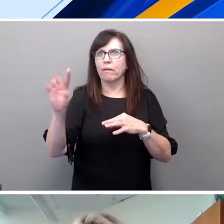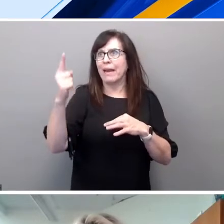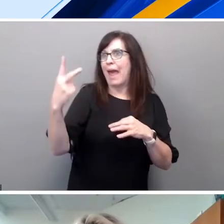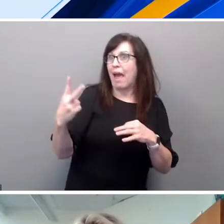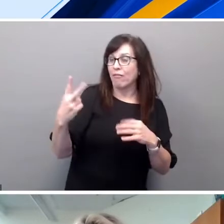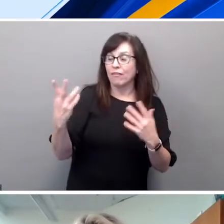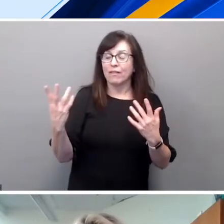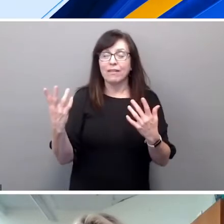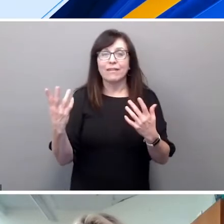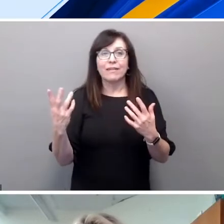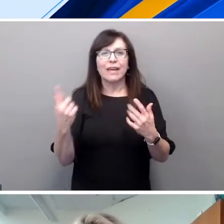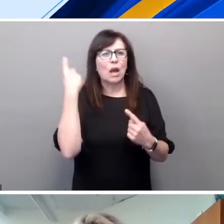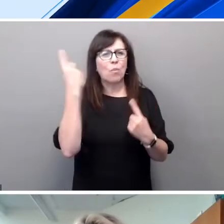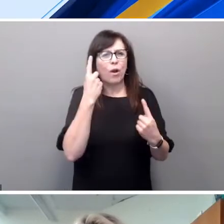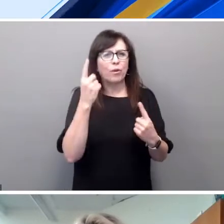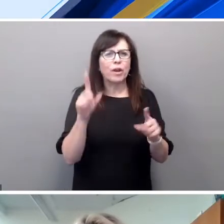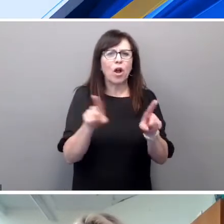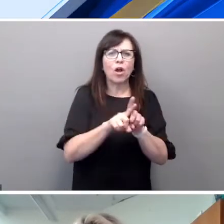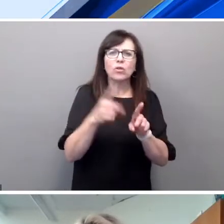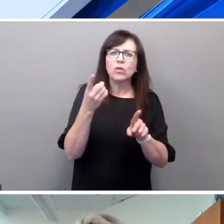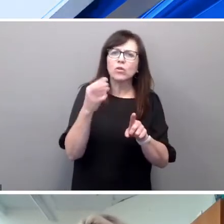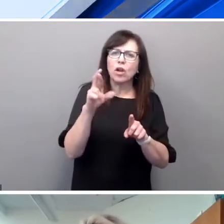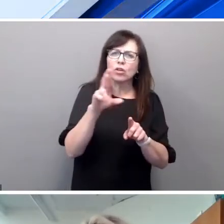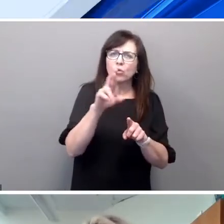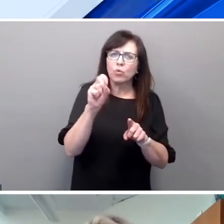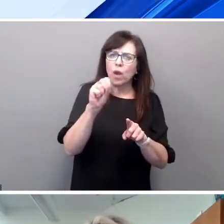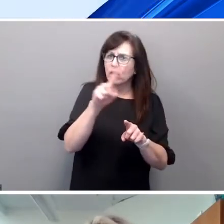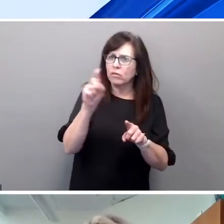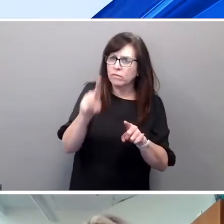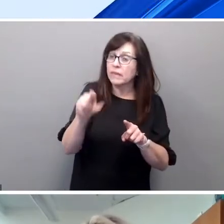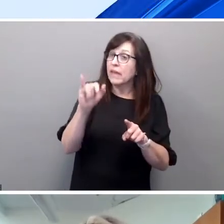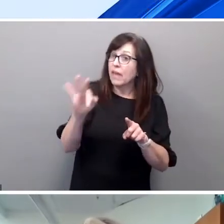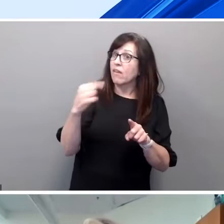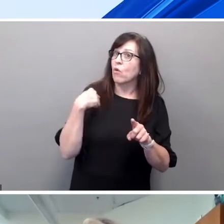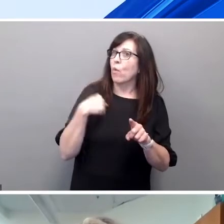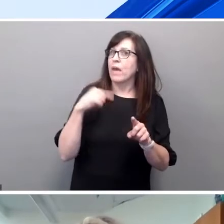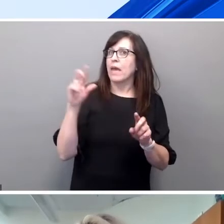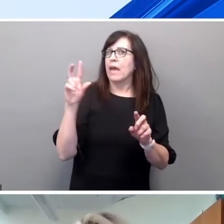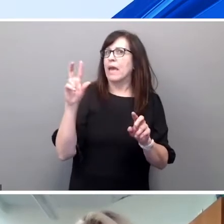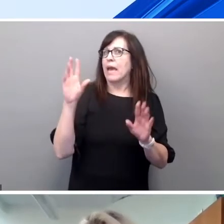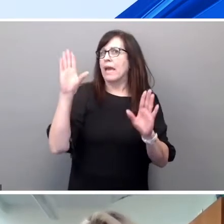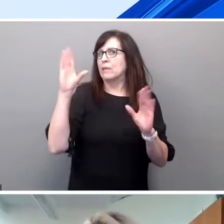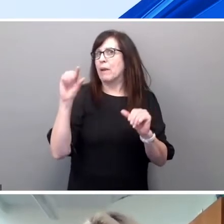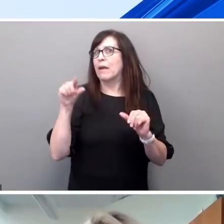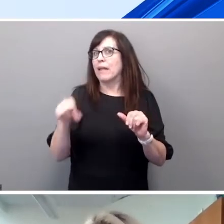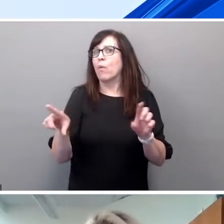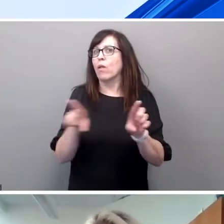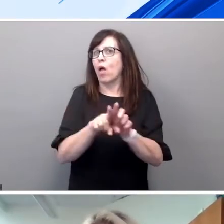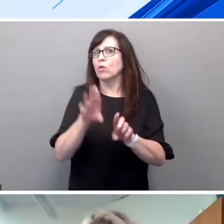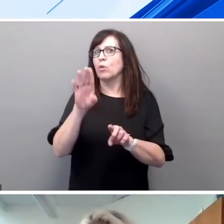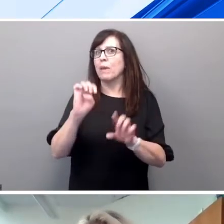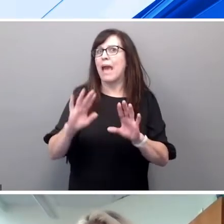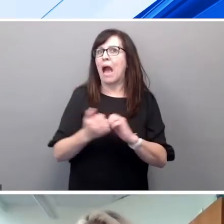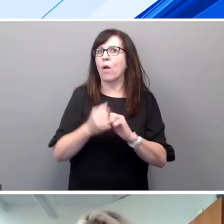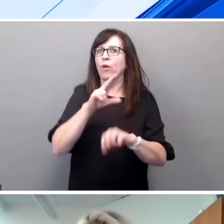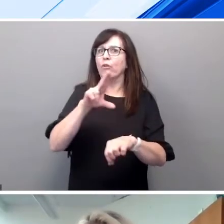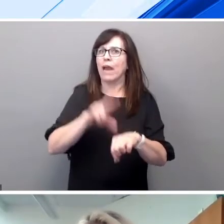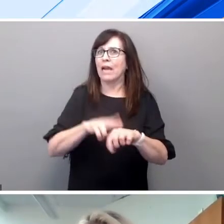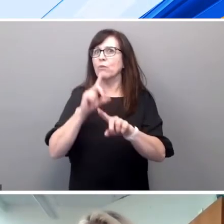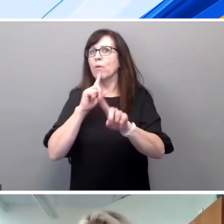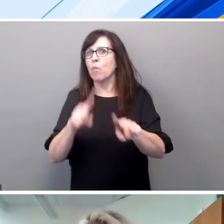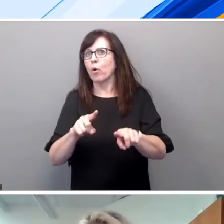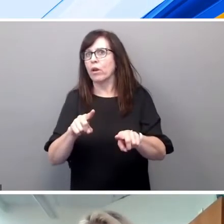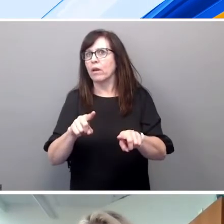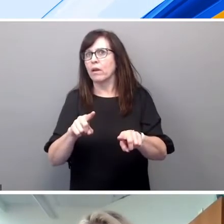And I wondered as well, Dr. Ross, if that would then, like if we anticipate that this is going to also be how they are nationally reported and it would